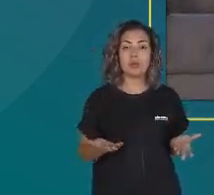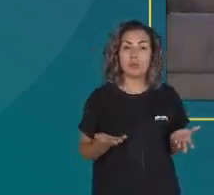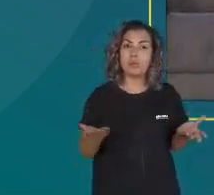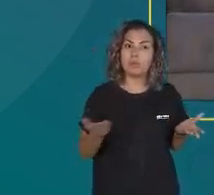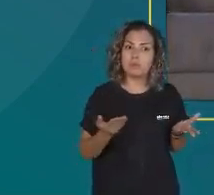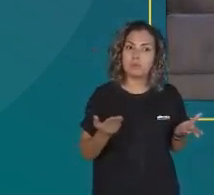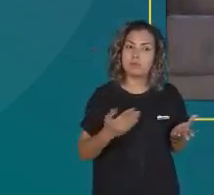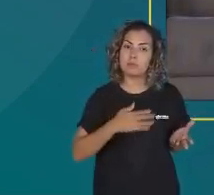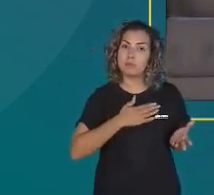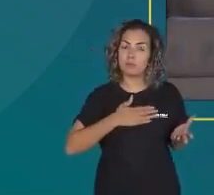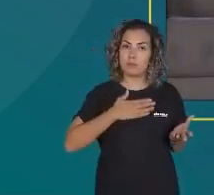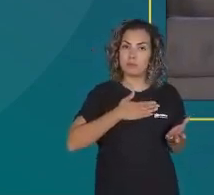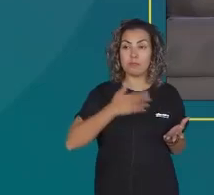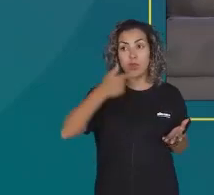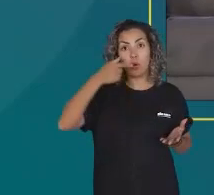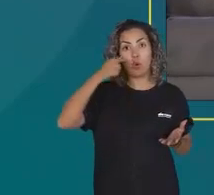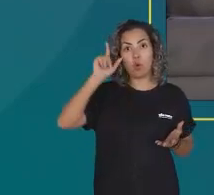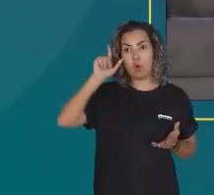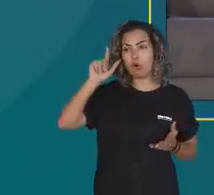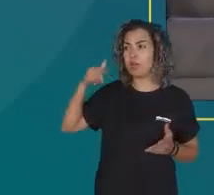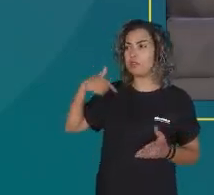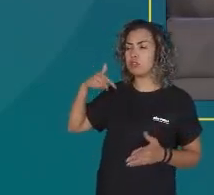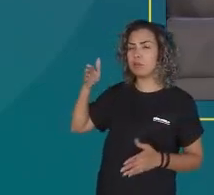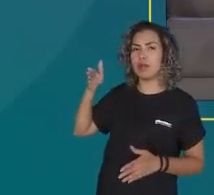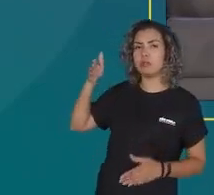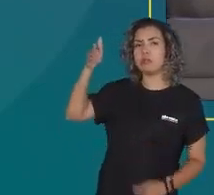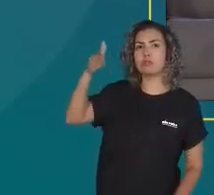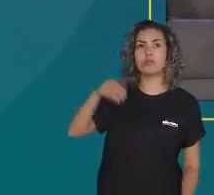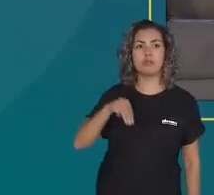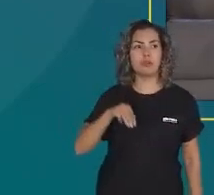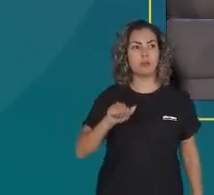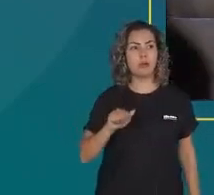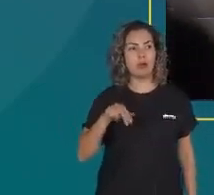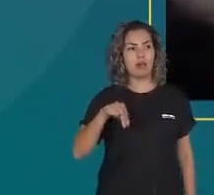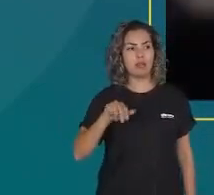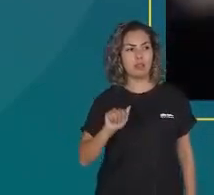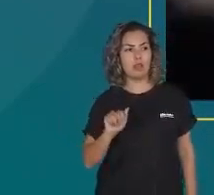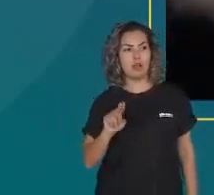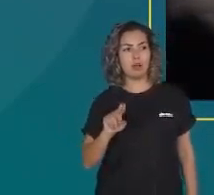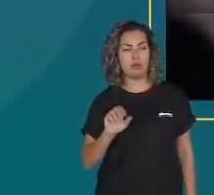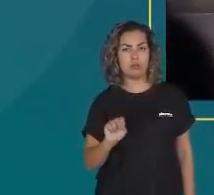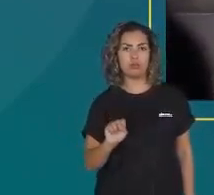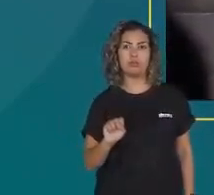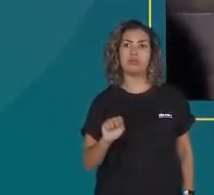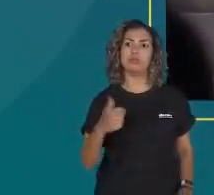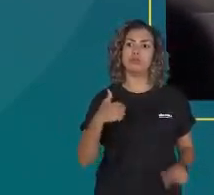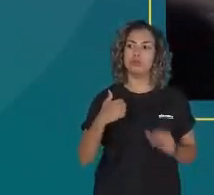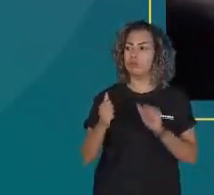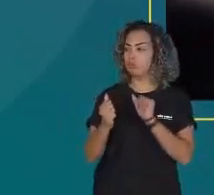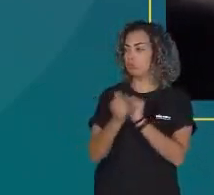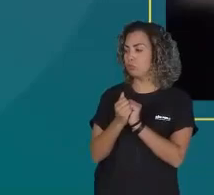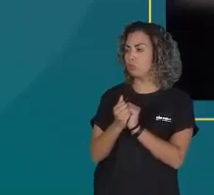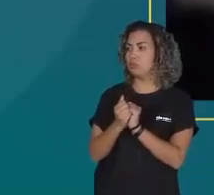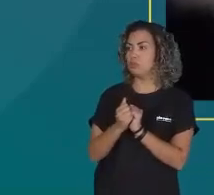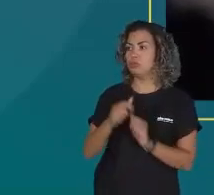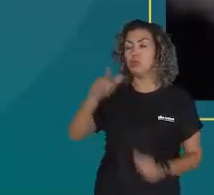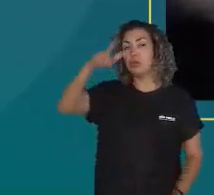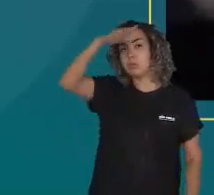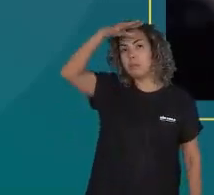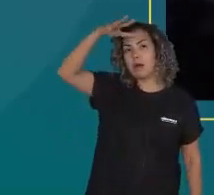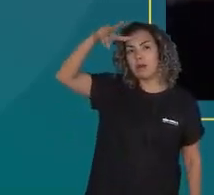Manaus, where I went to tribal park. So there's some Braga here from the city of Manaus. So thanks a lot for that